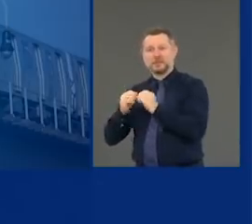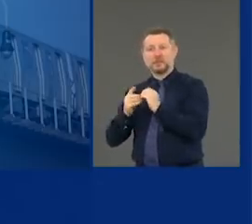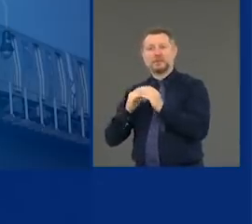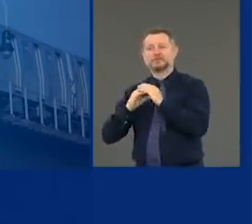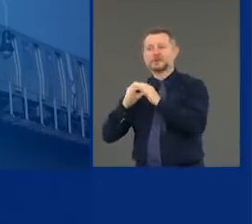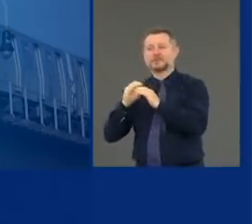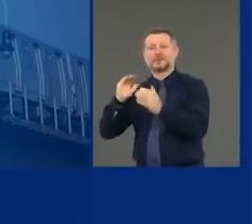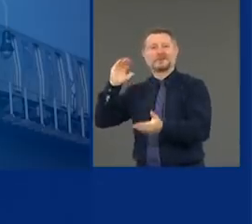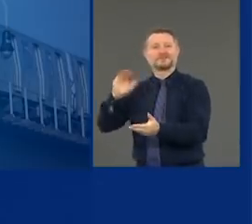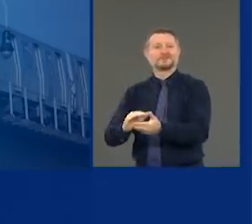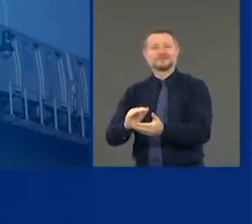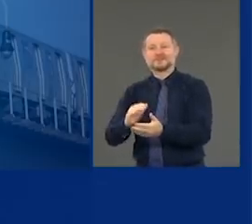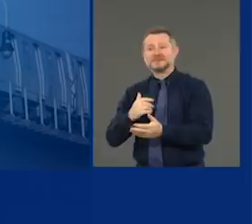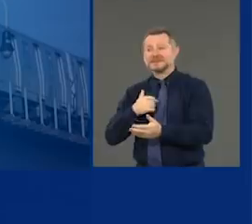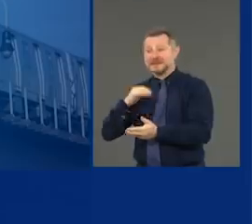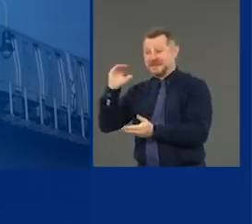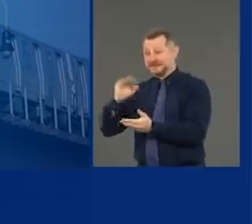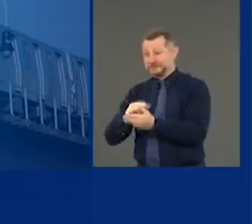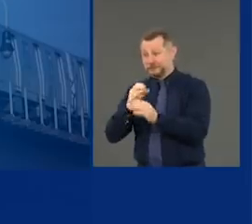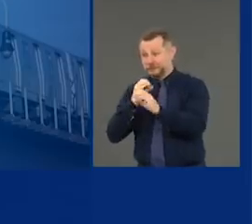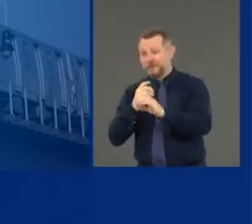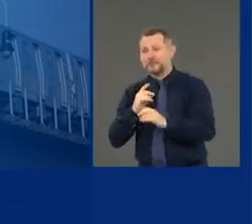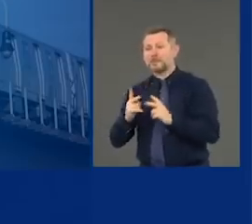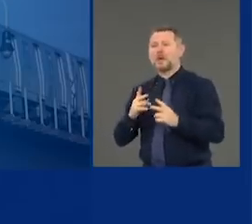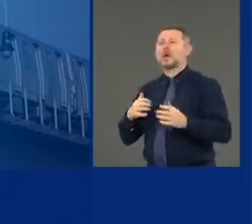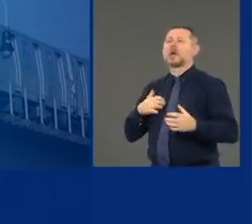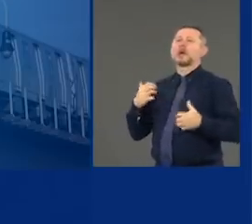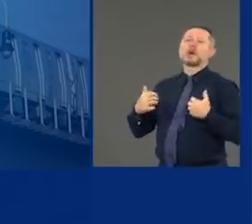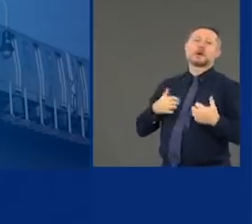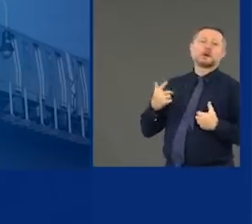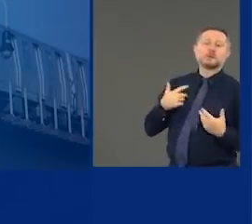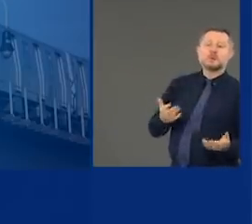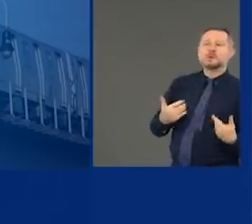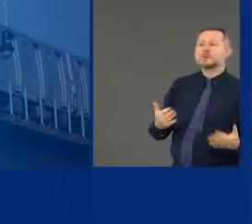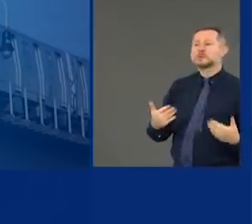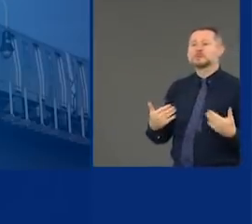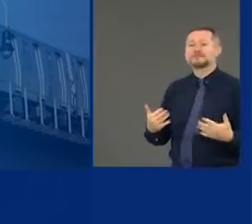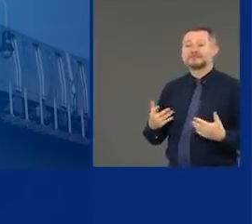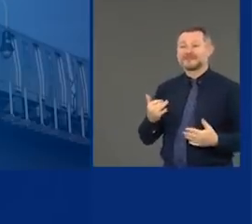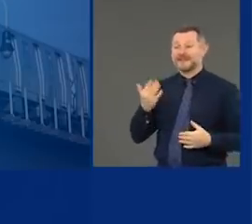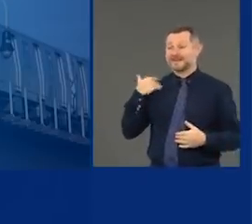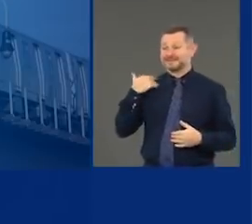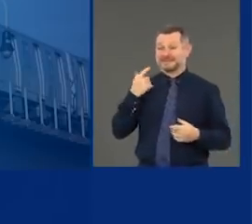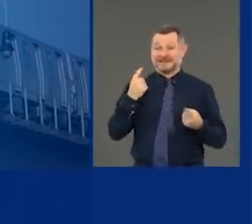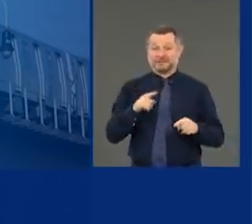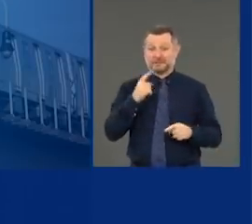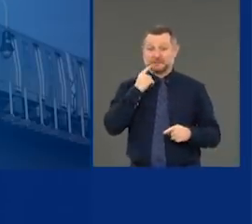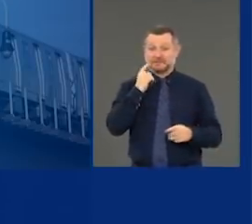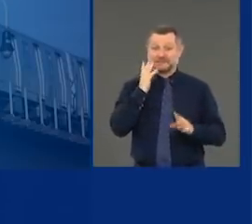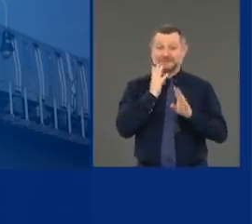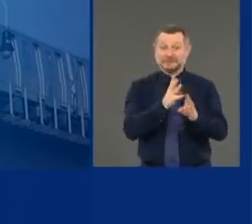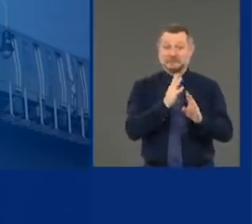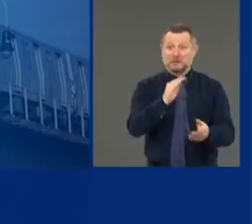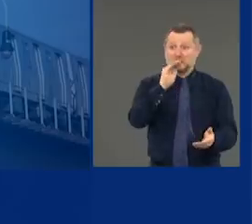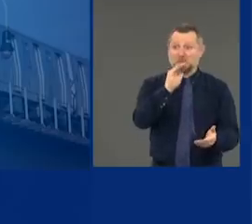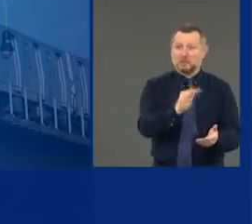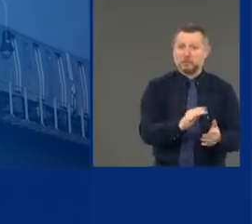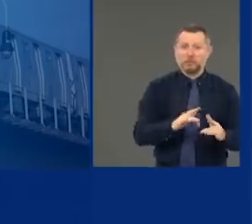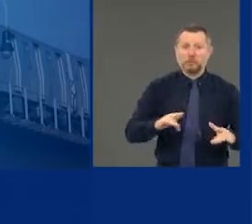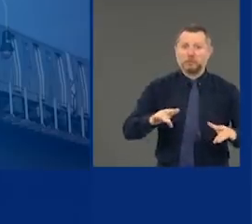you inconvenience commuters. When the ridership was reduced, the